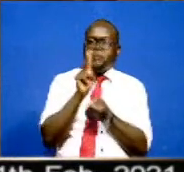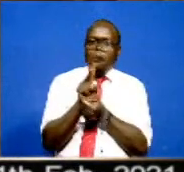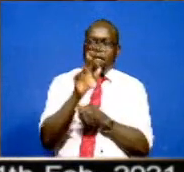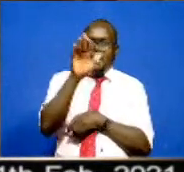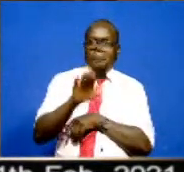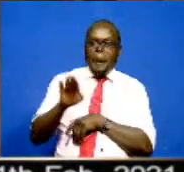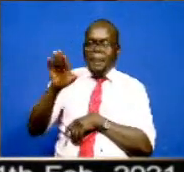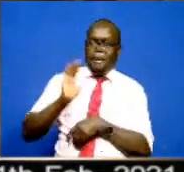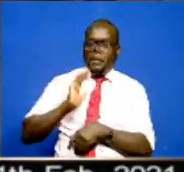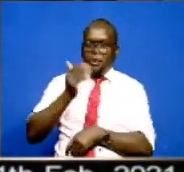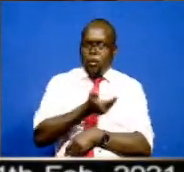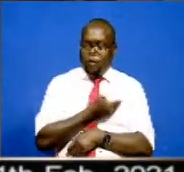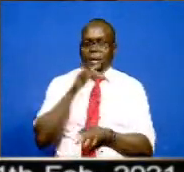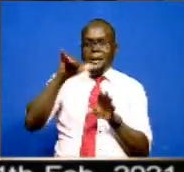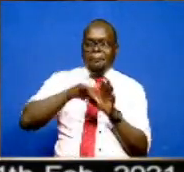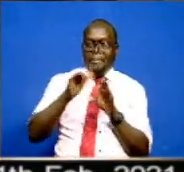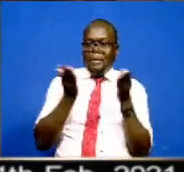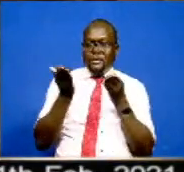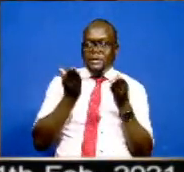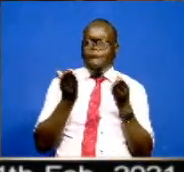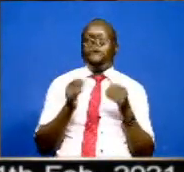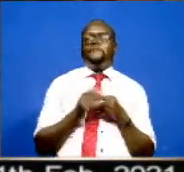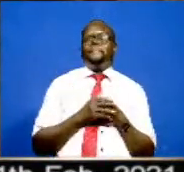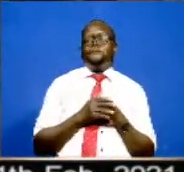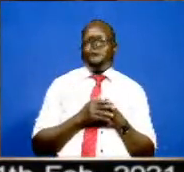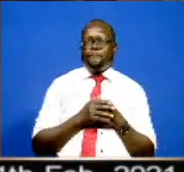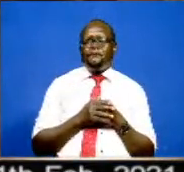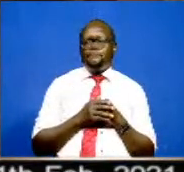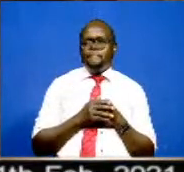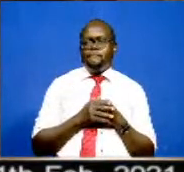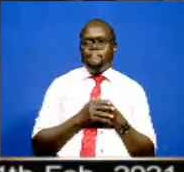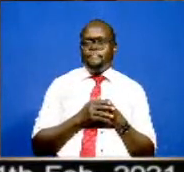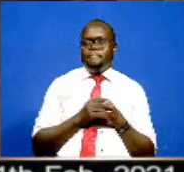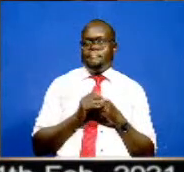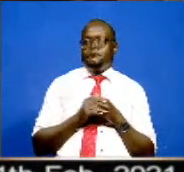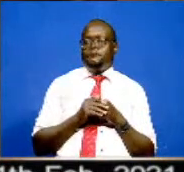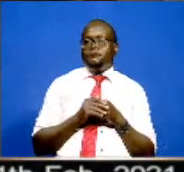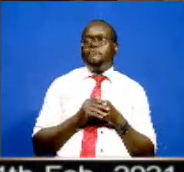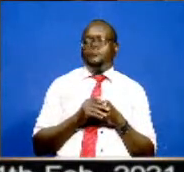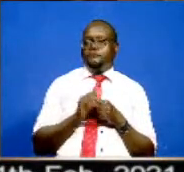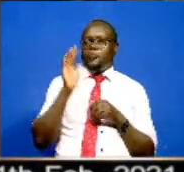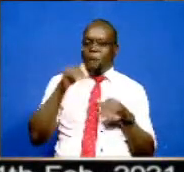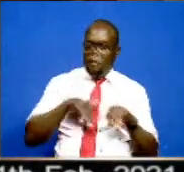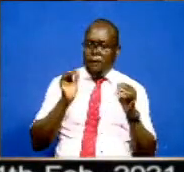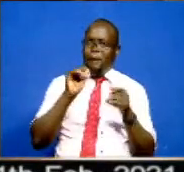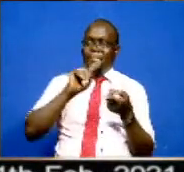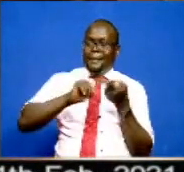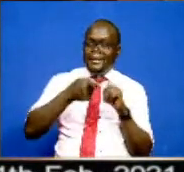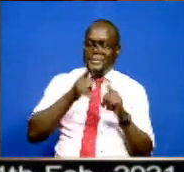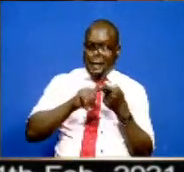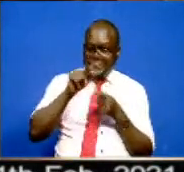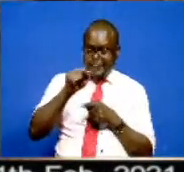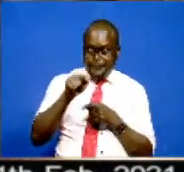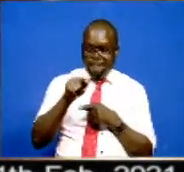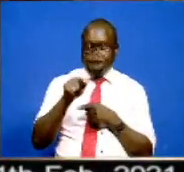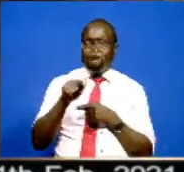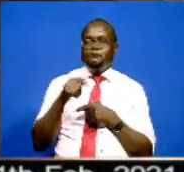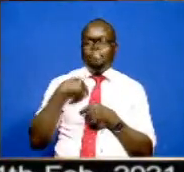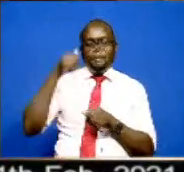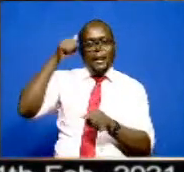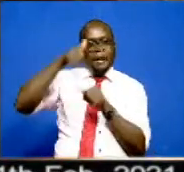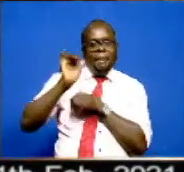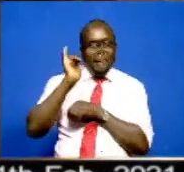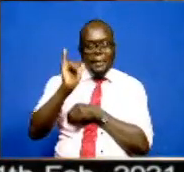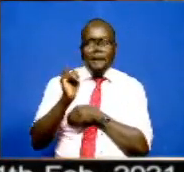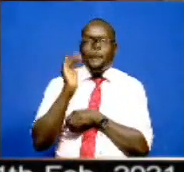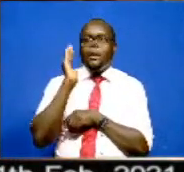set the pace for the 13th Parliament. And I think that we will stick to that standard, and the members will be